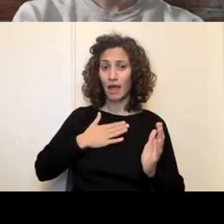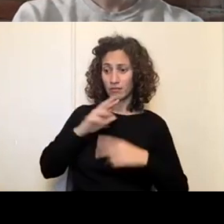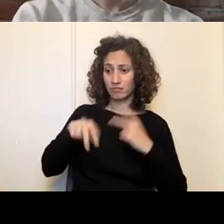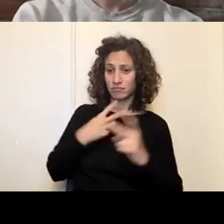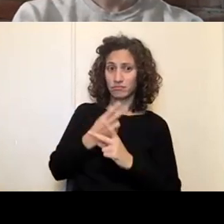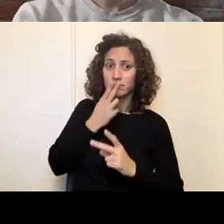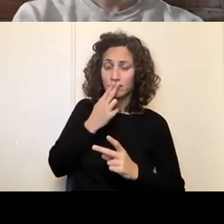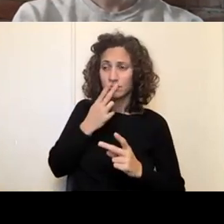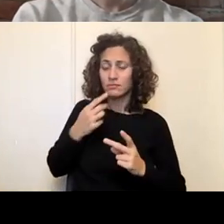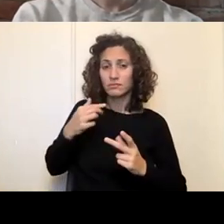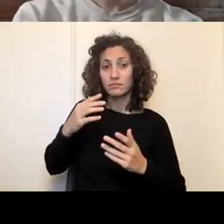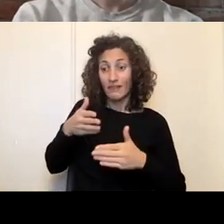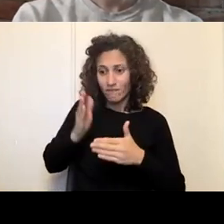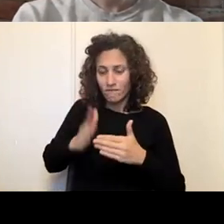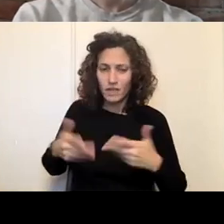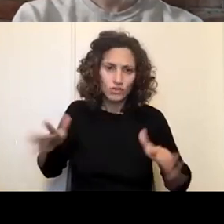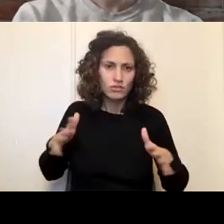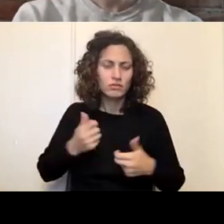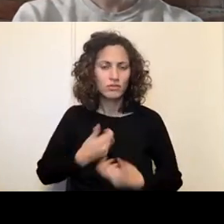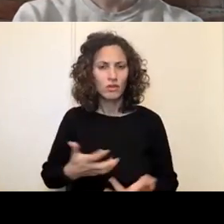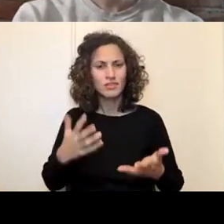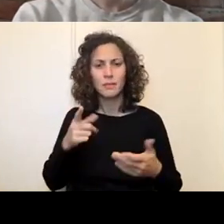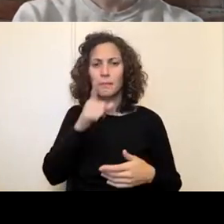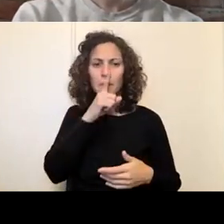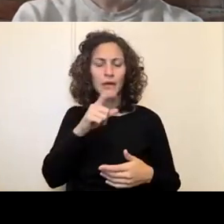that doesn't mean it's not sex.